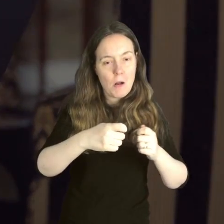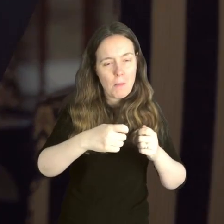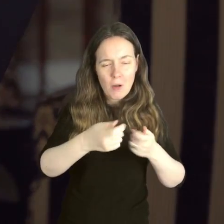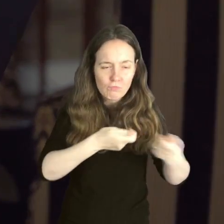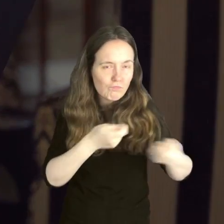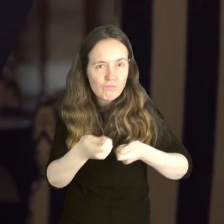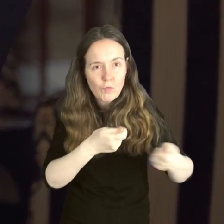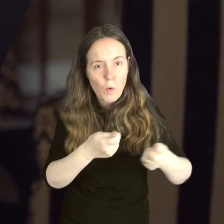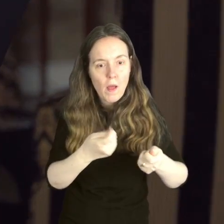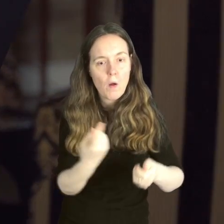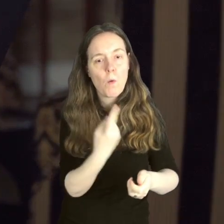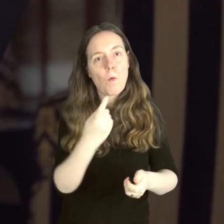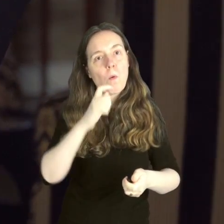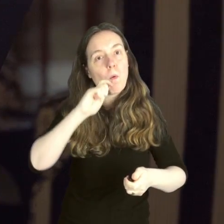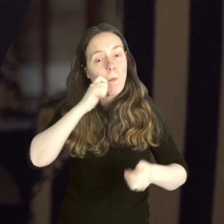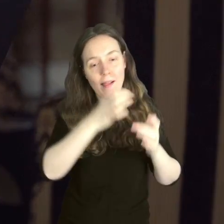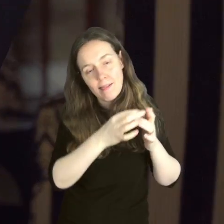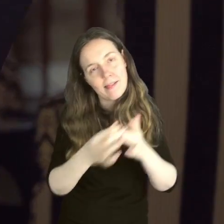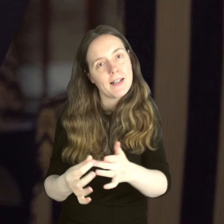people Israel.